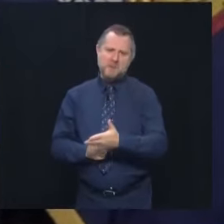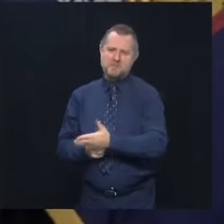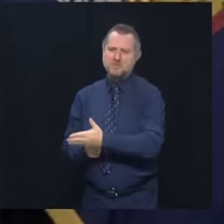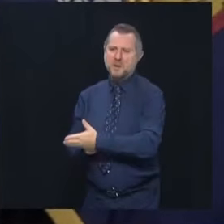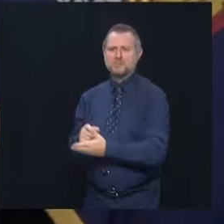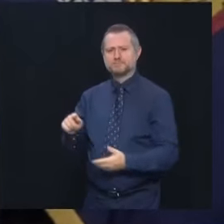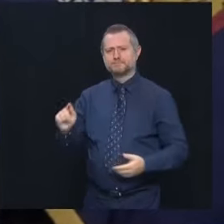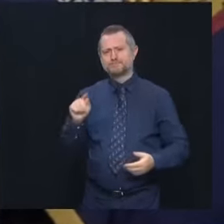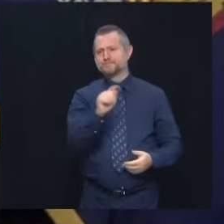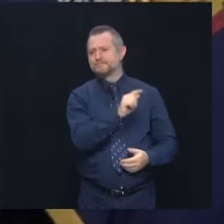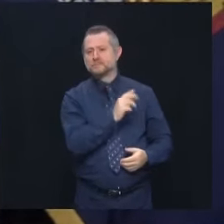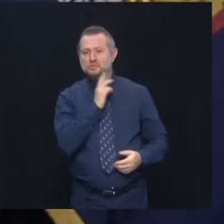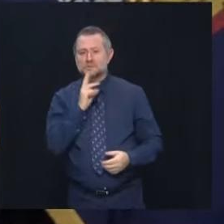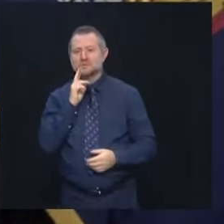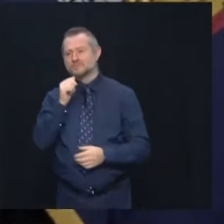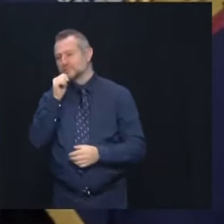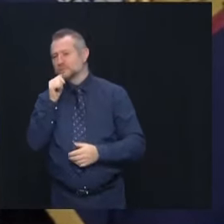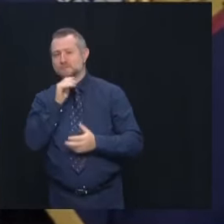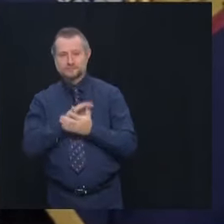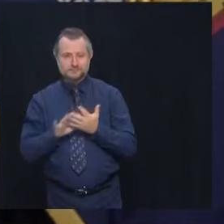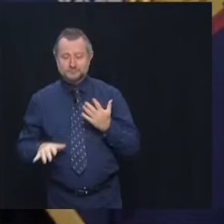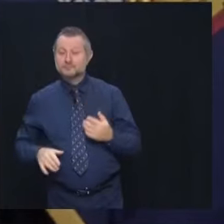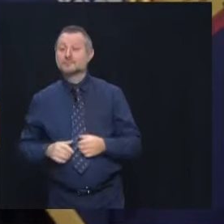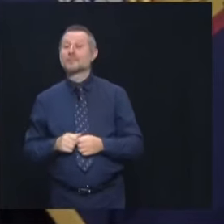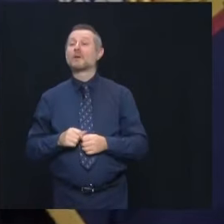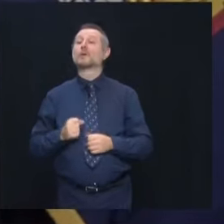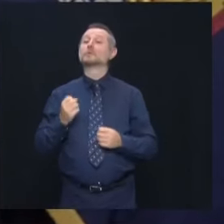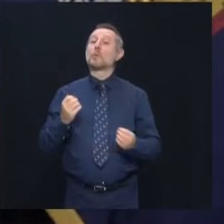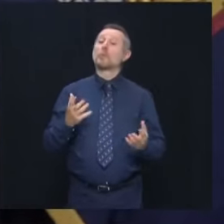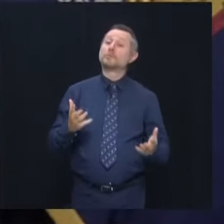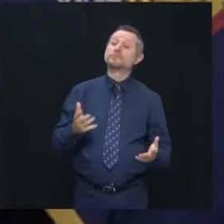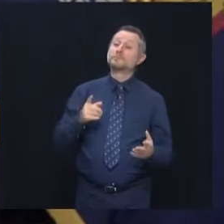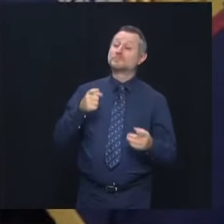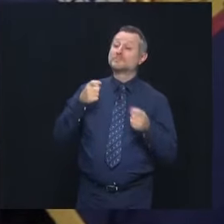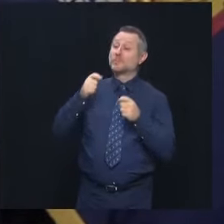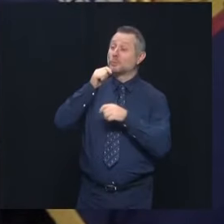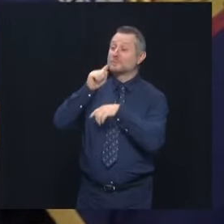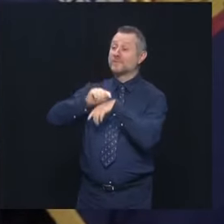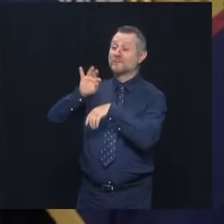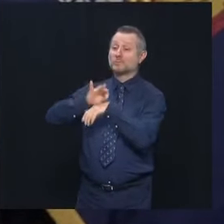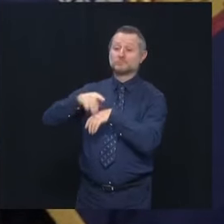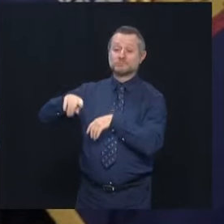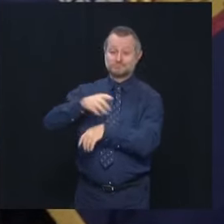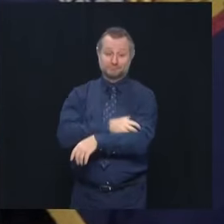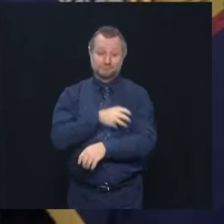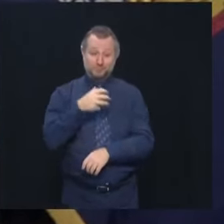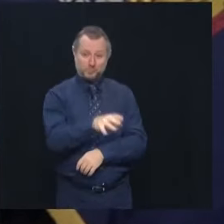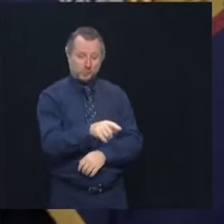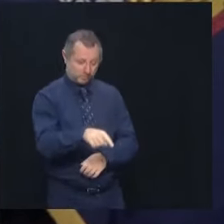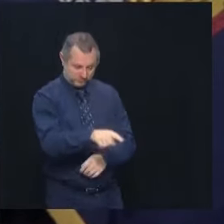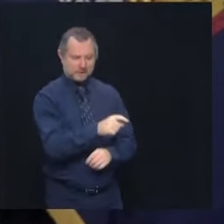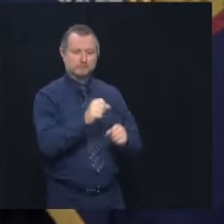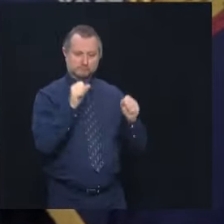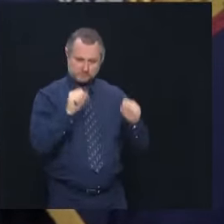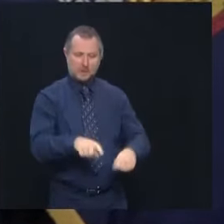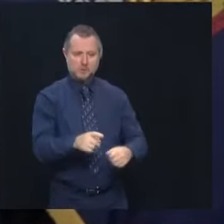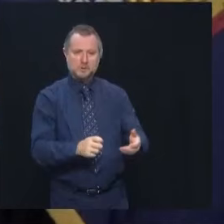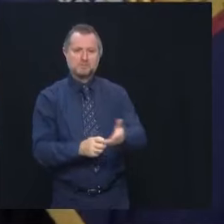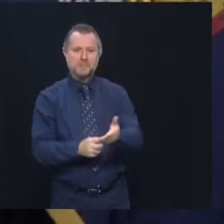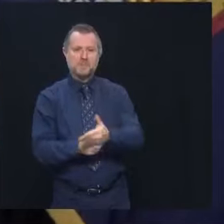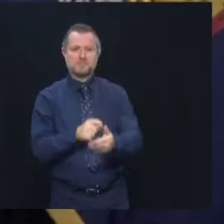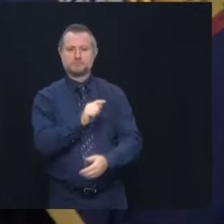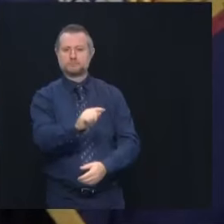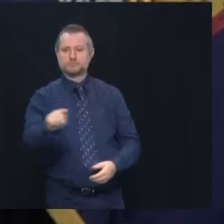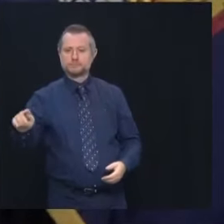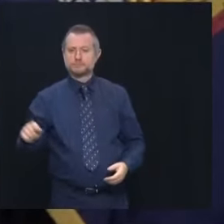as directed by the supervisors of that task force, right? So you can